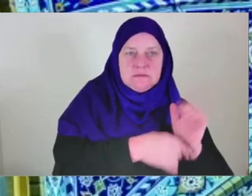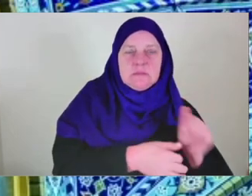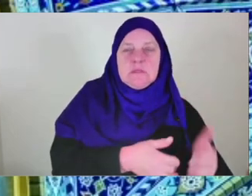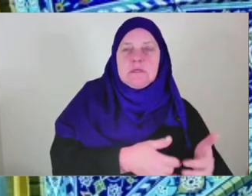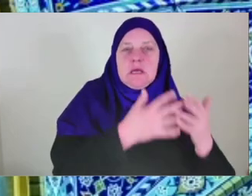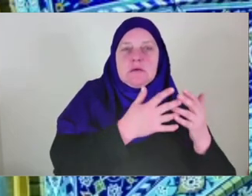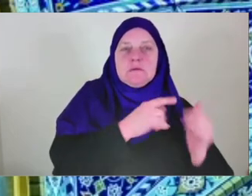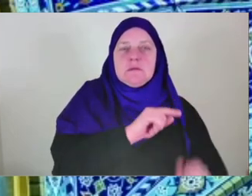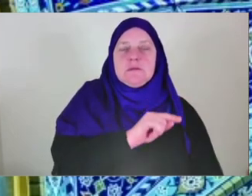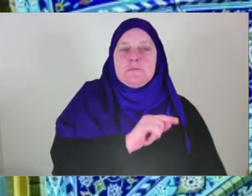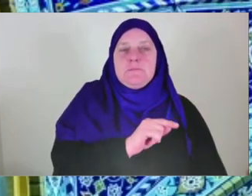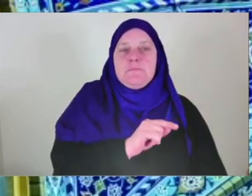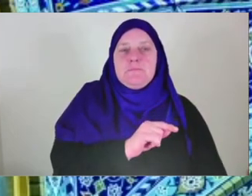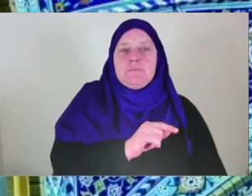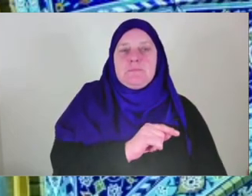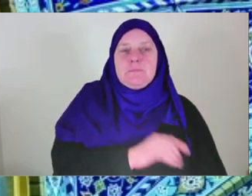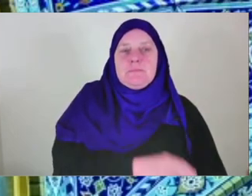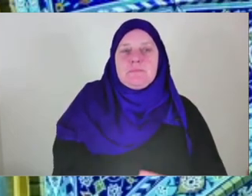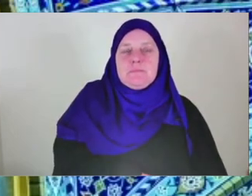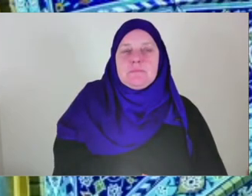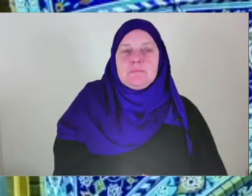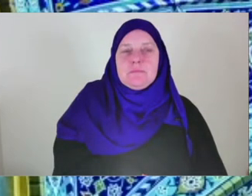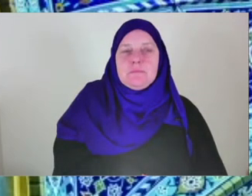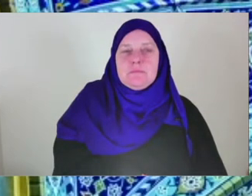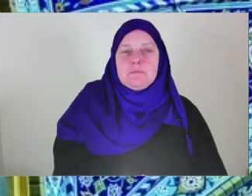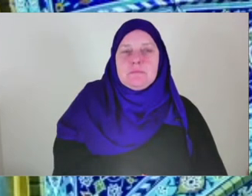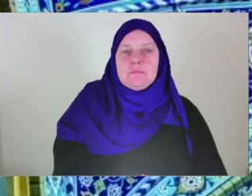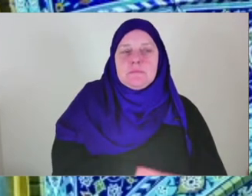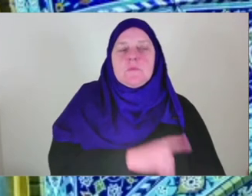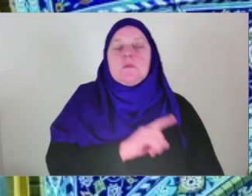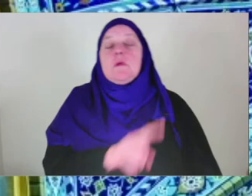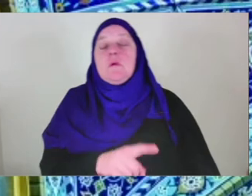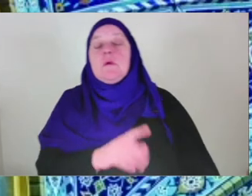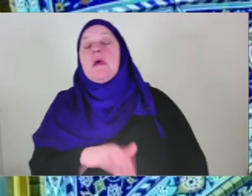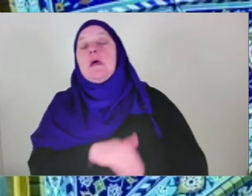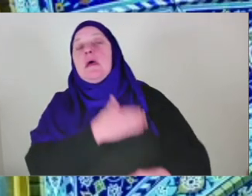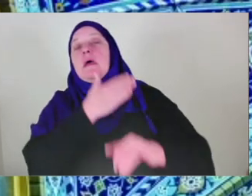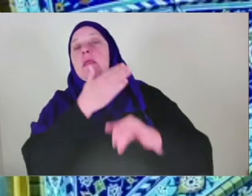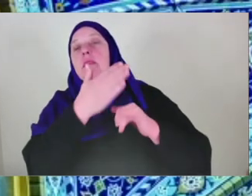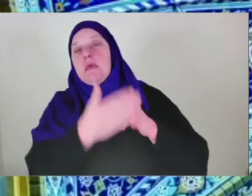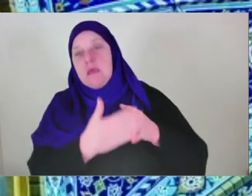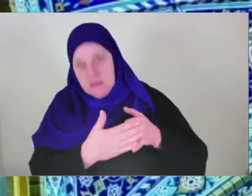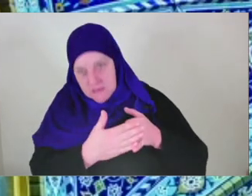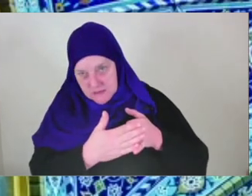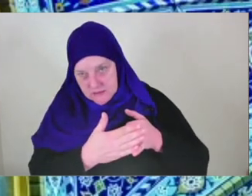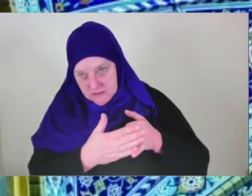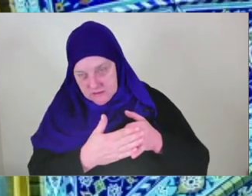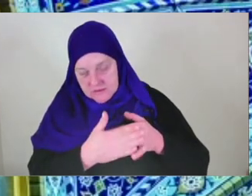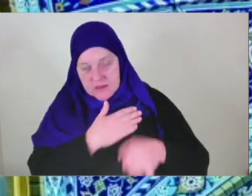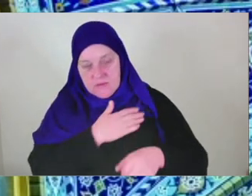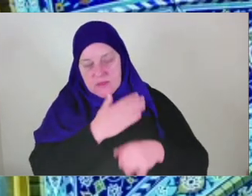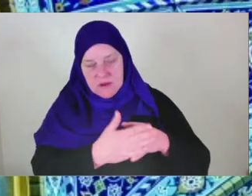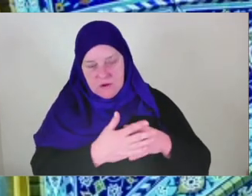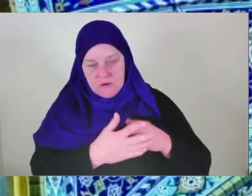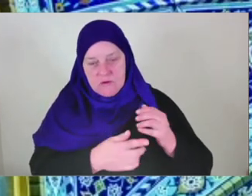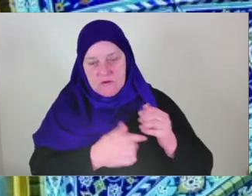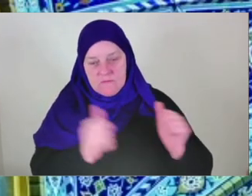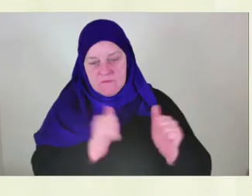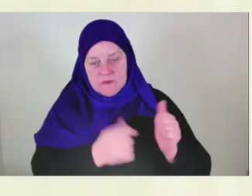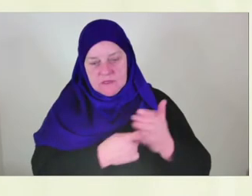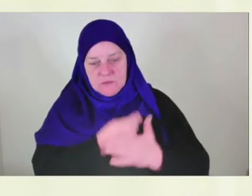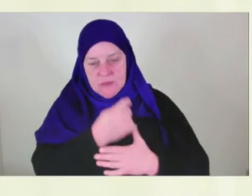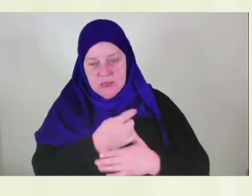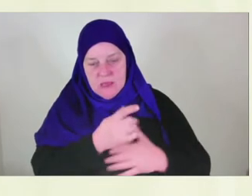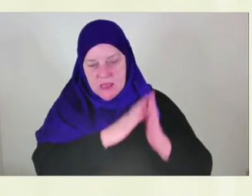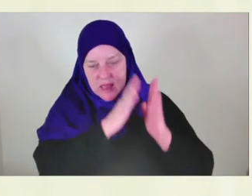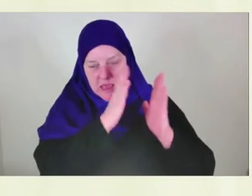cleared, anything that is left in the offset account needs to be Khums. That means that was extra. Yeah, right. Just also. Yes, Sheikh. This is